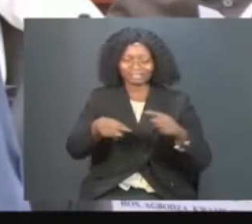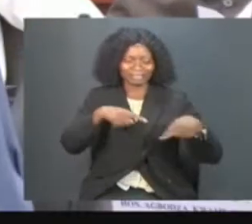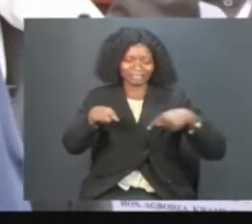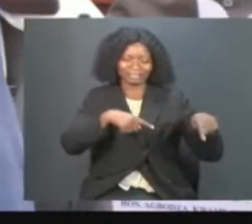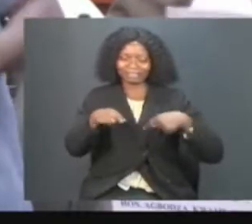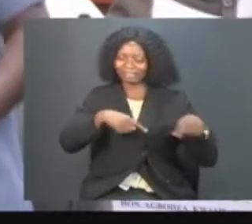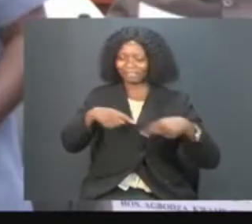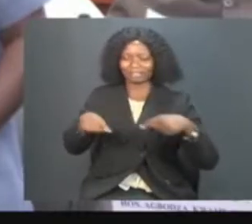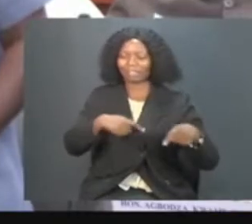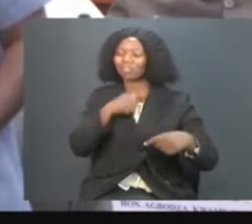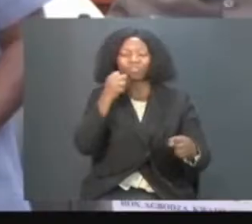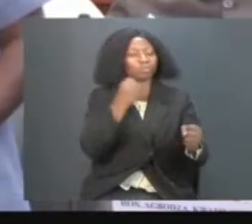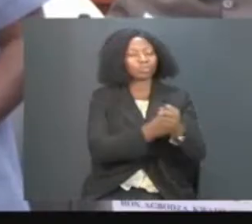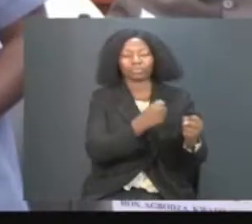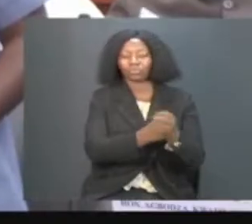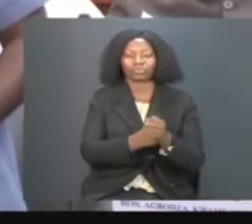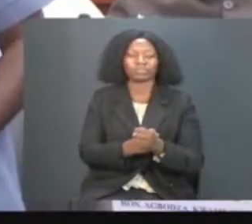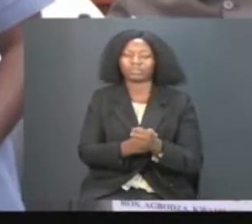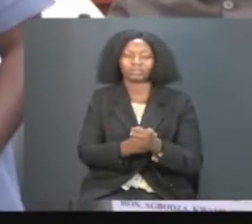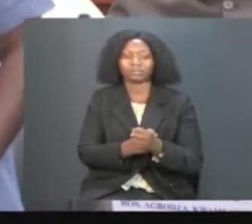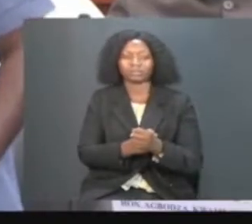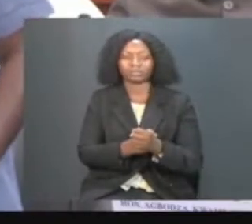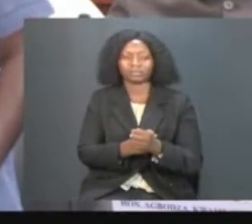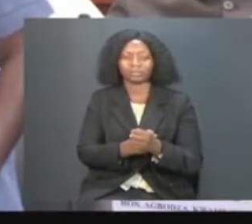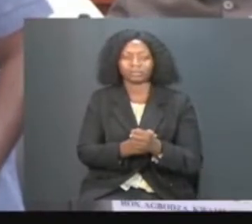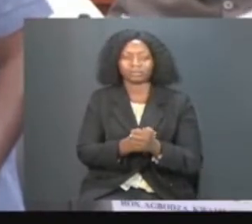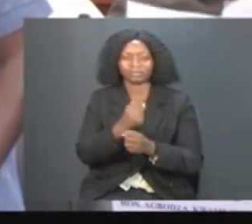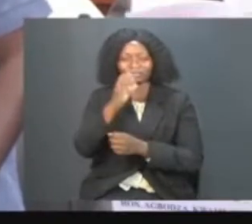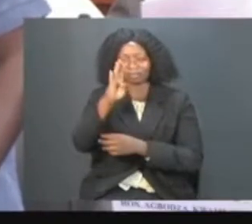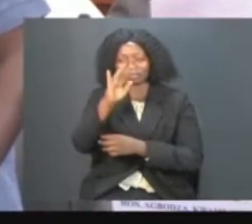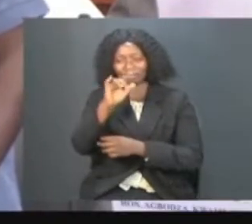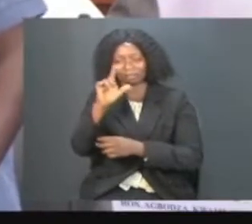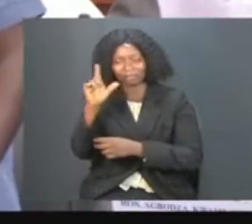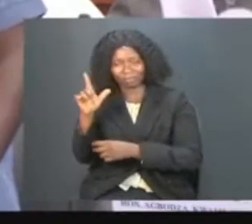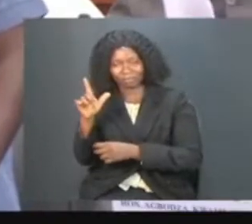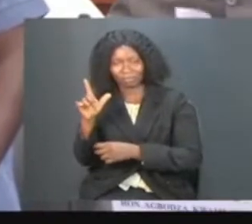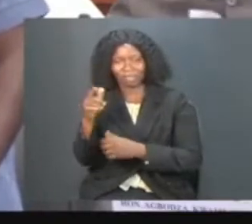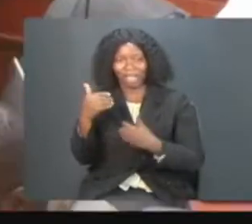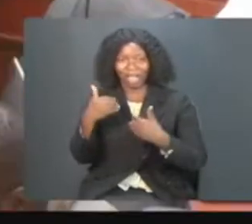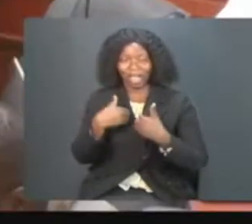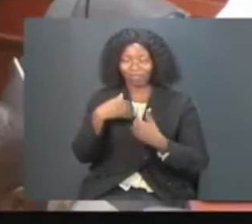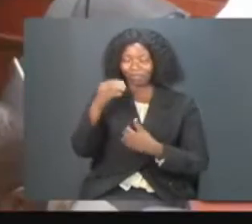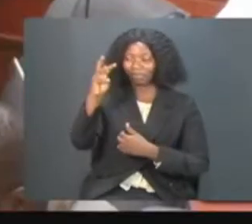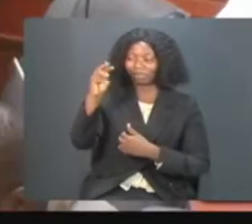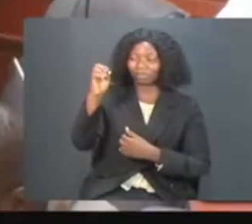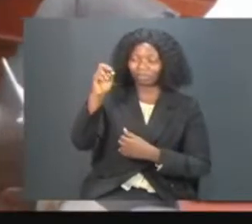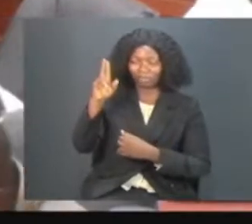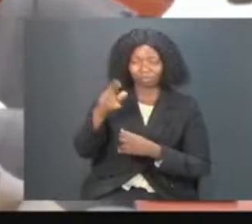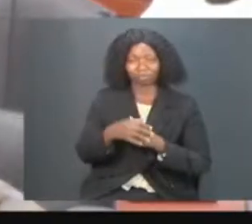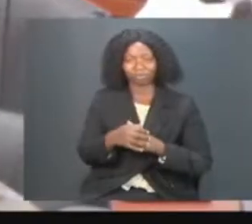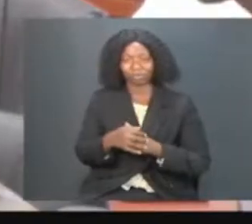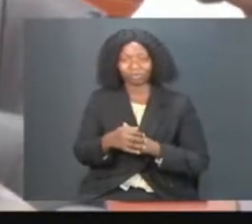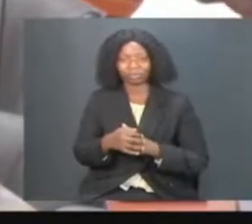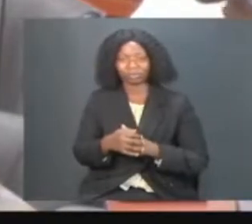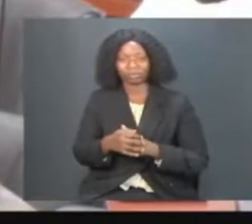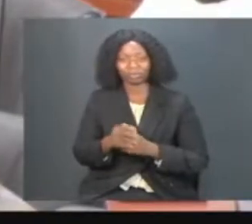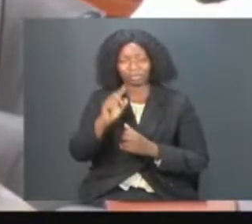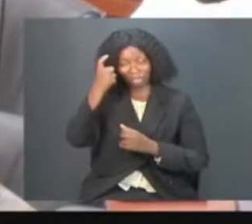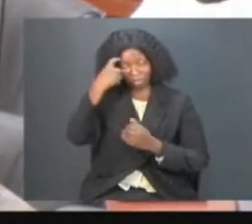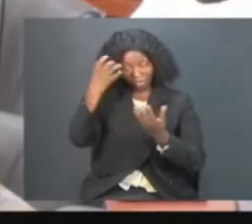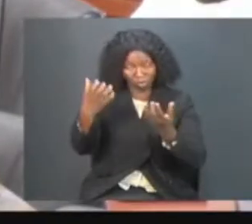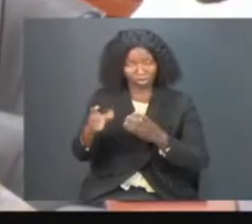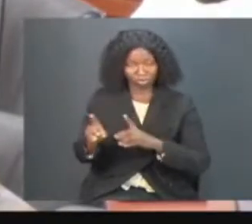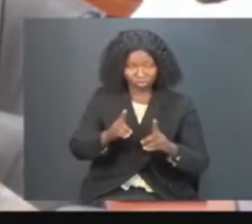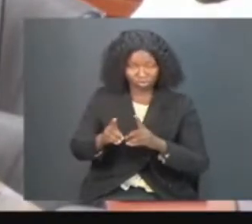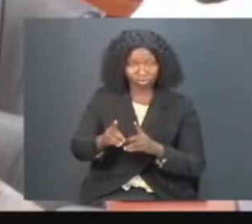not supported by the facts, and that the bill itself has a memorandum which explains what the government wants to do, and